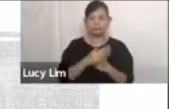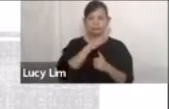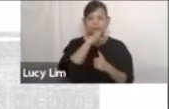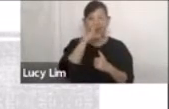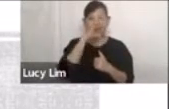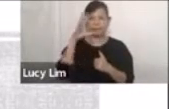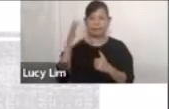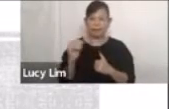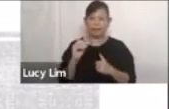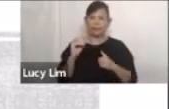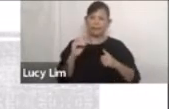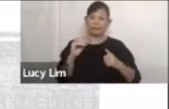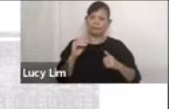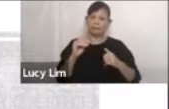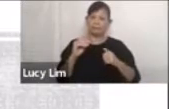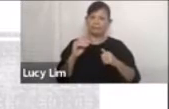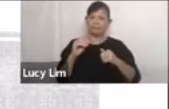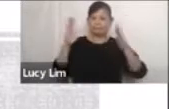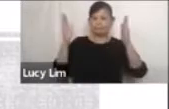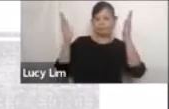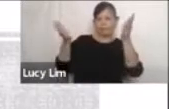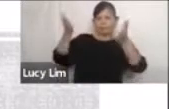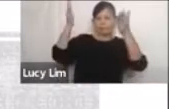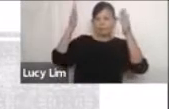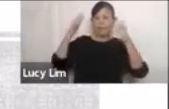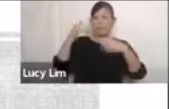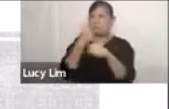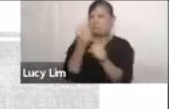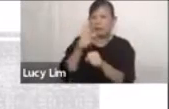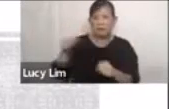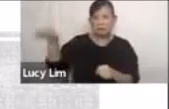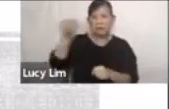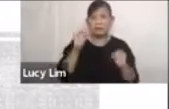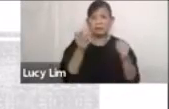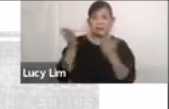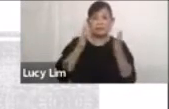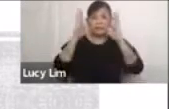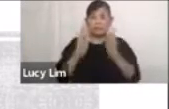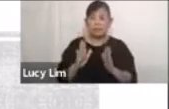medical service providers will help to overcome these barriers.